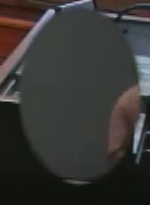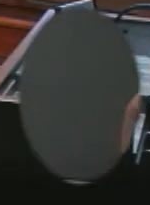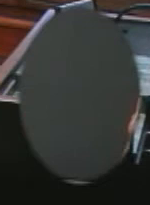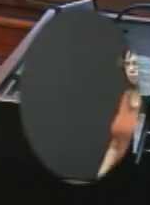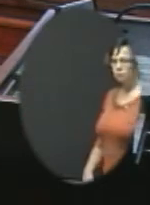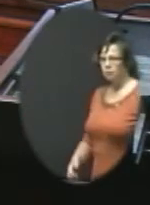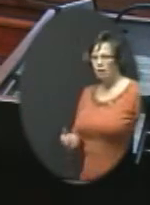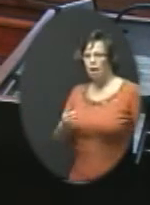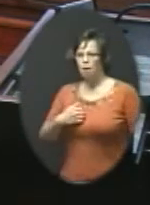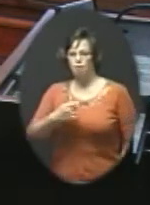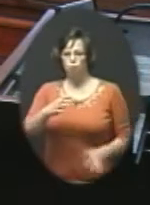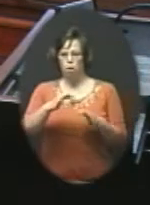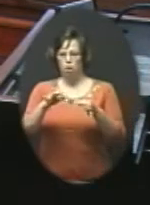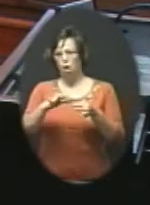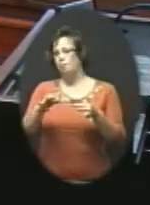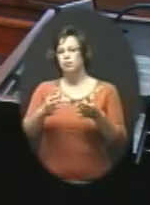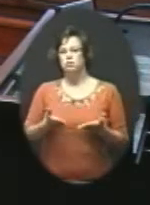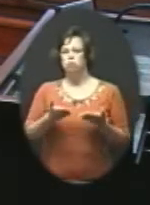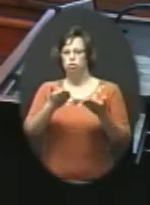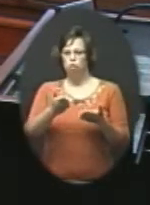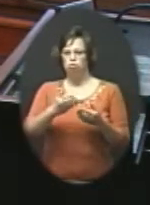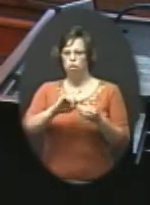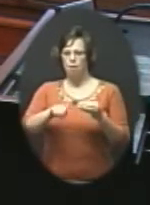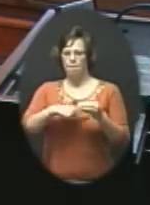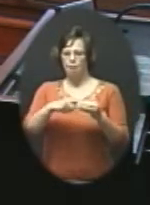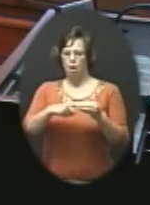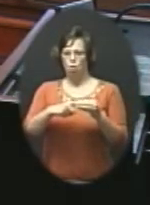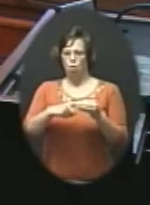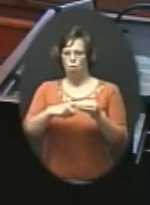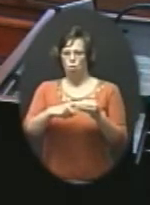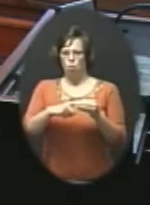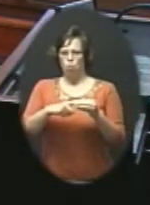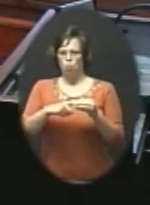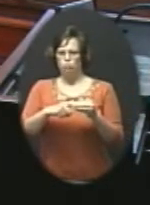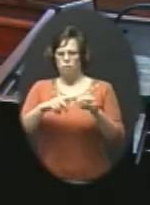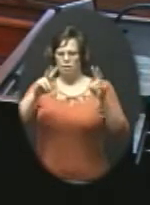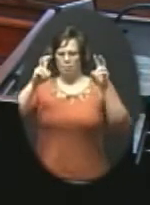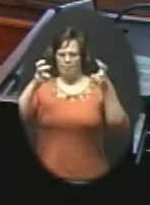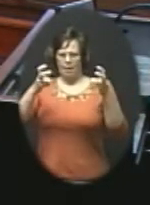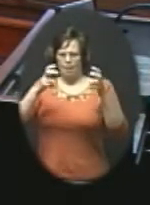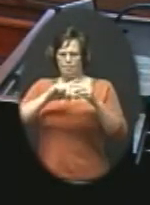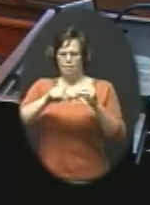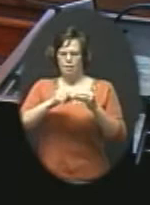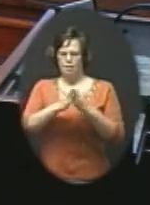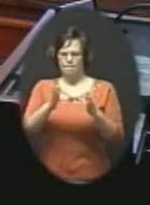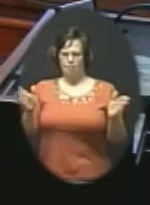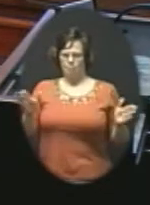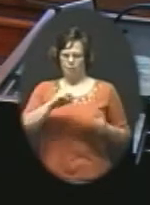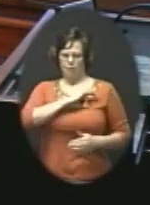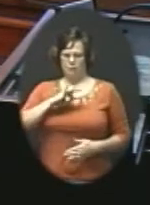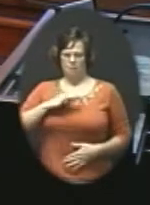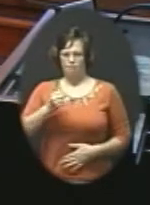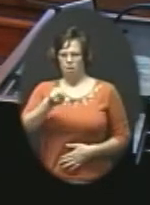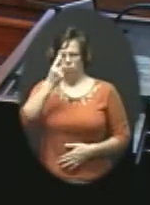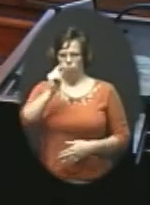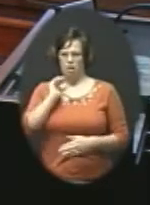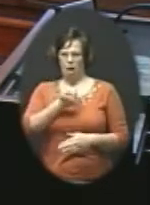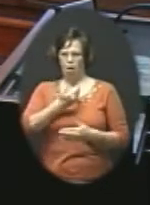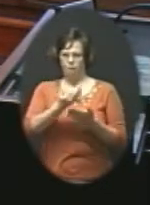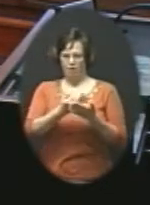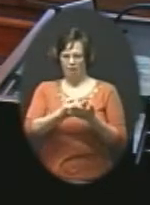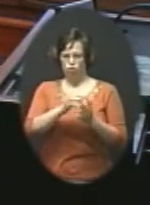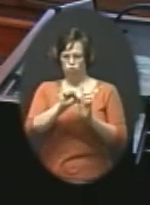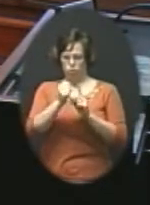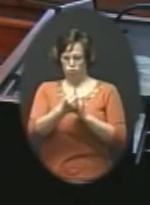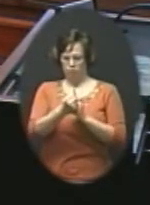I have one comment suggestion maybe to make about there's kind of a theme about the public and staff understanding our financial